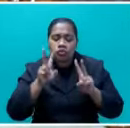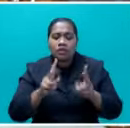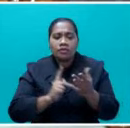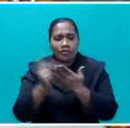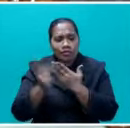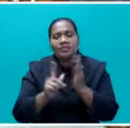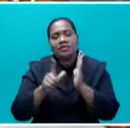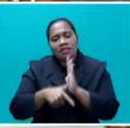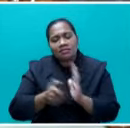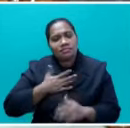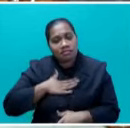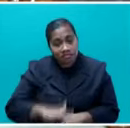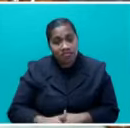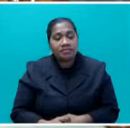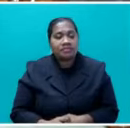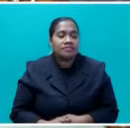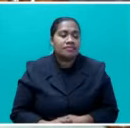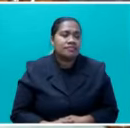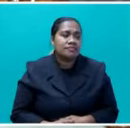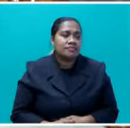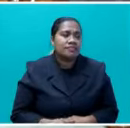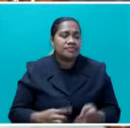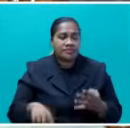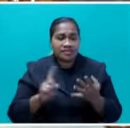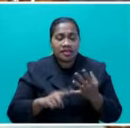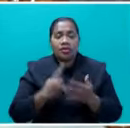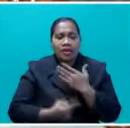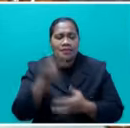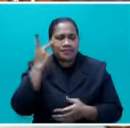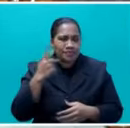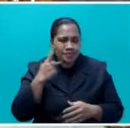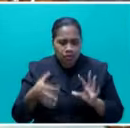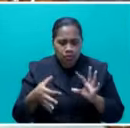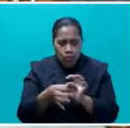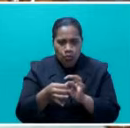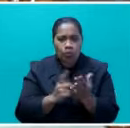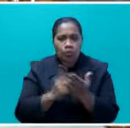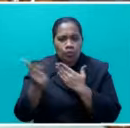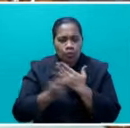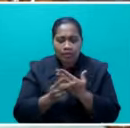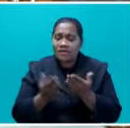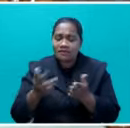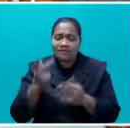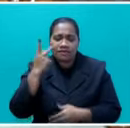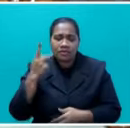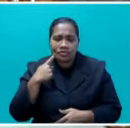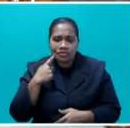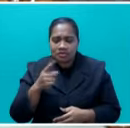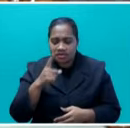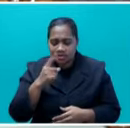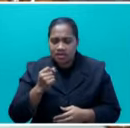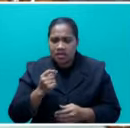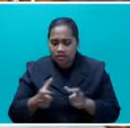choosing. And D, parental lock setting, where parents can actually lock programs. It gives parents and guardians a greater control of what their